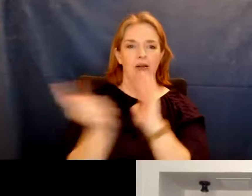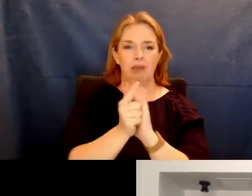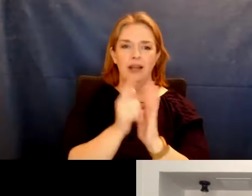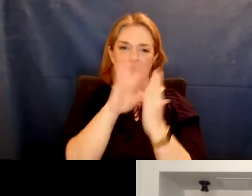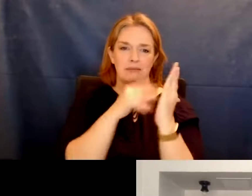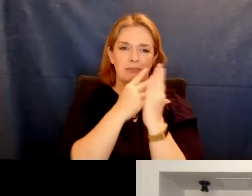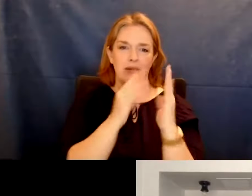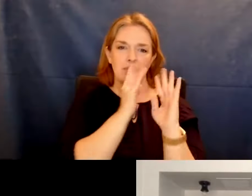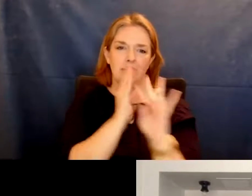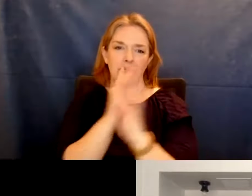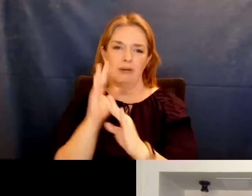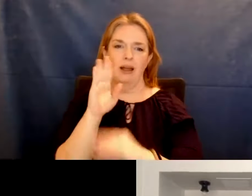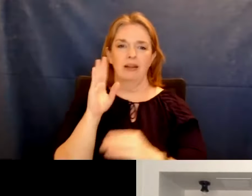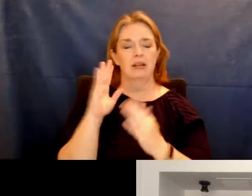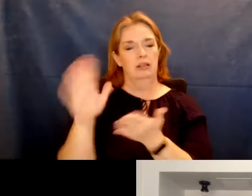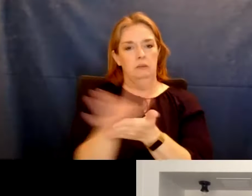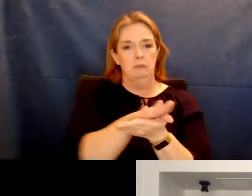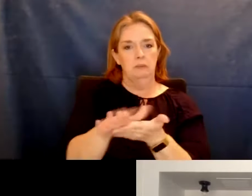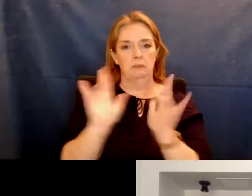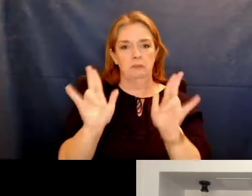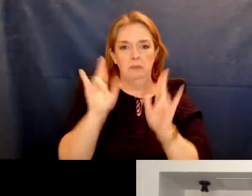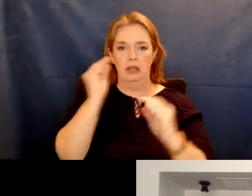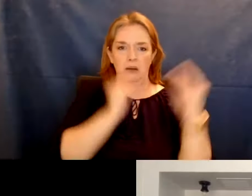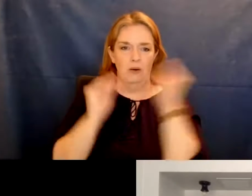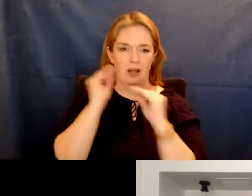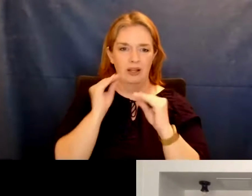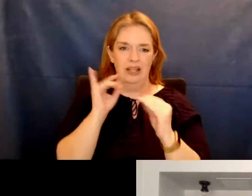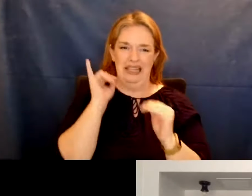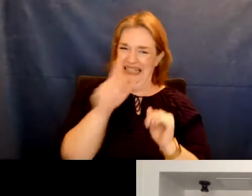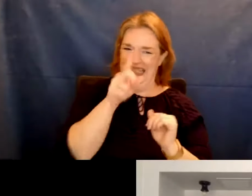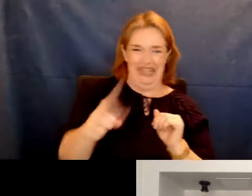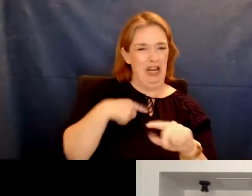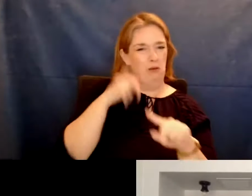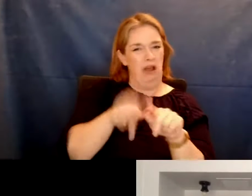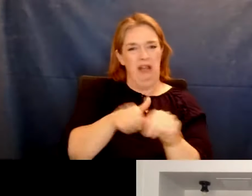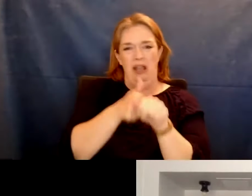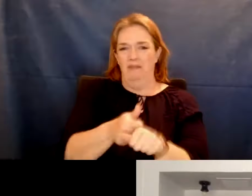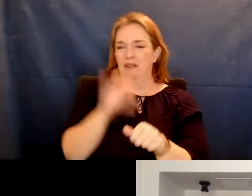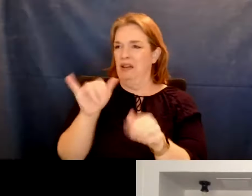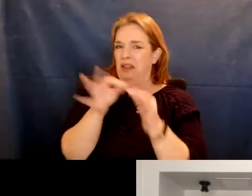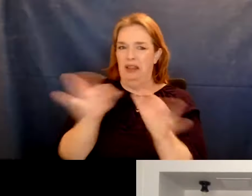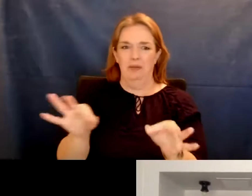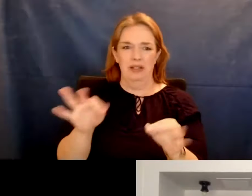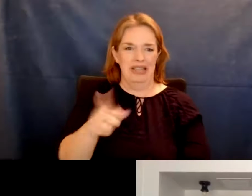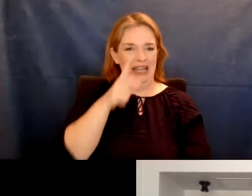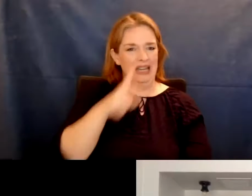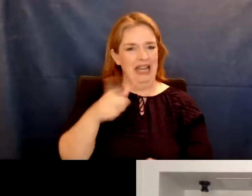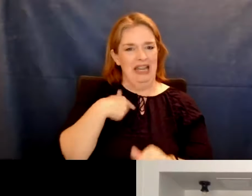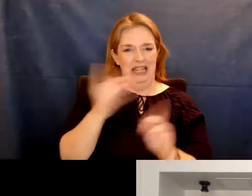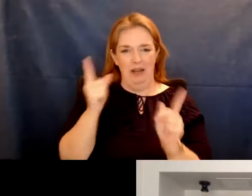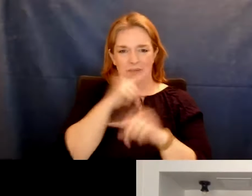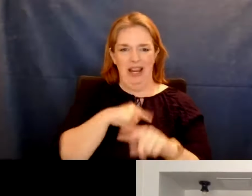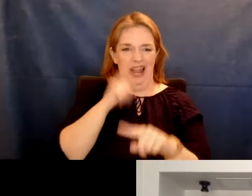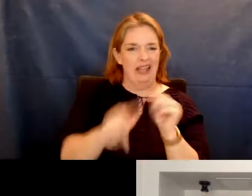banquet angles. Damn, I feign I can't trust the language. Damn, I feign I can't fucks the language. Band